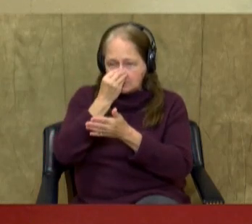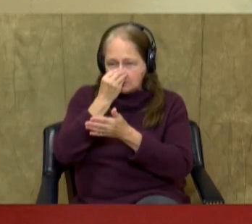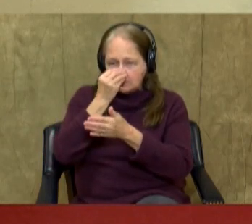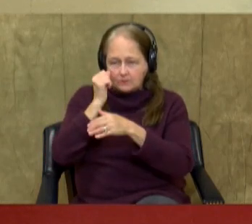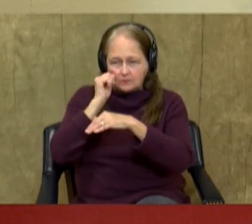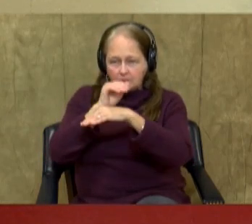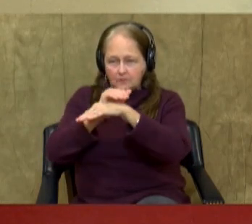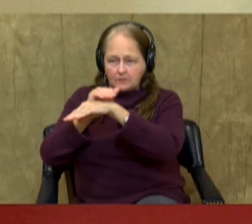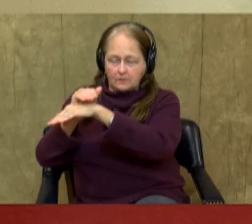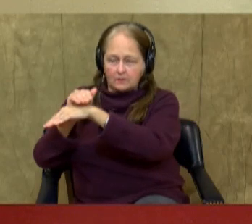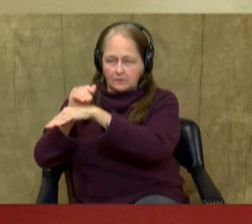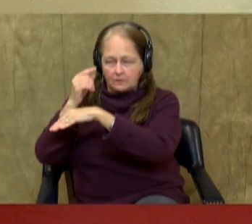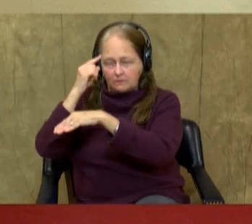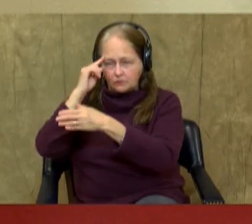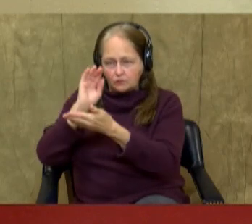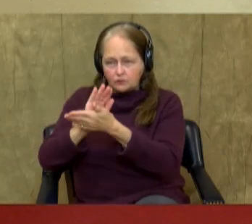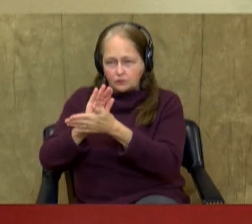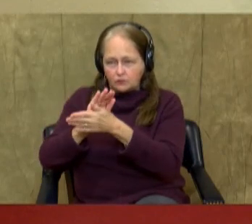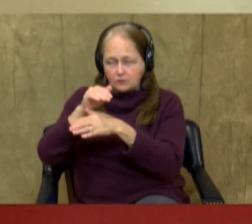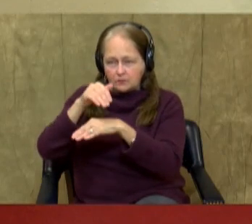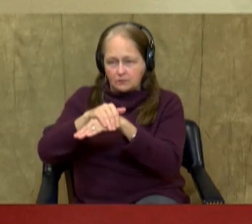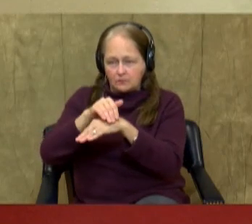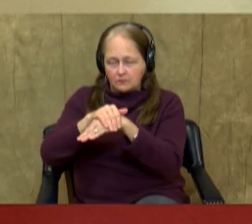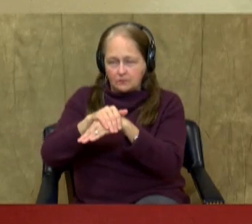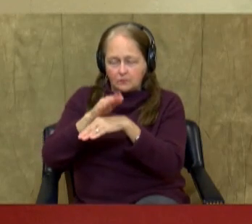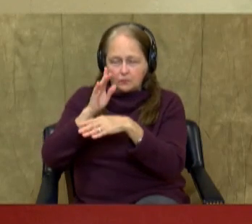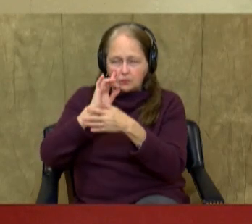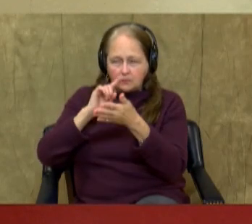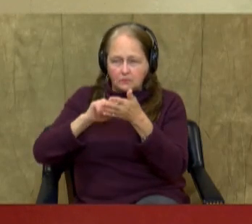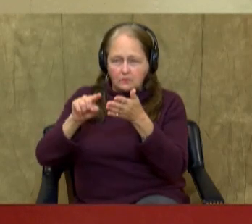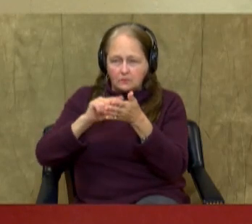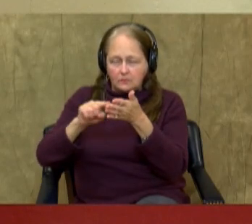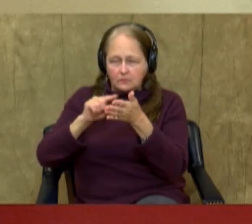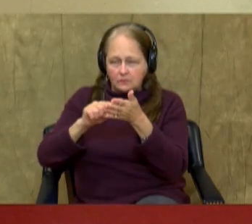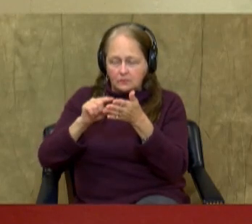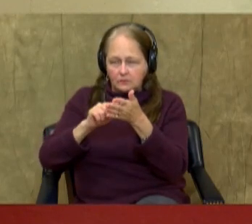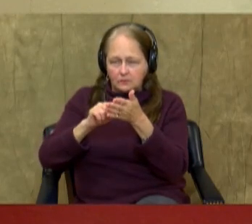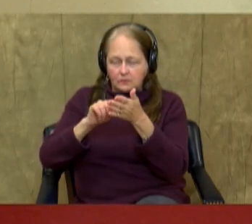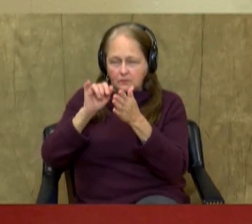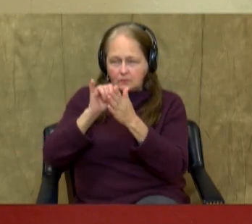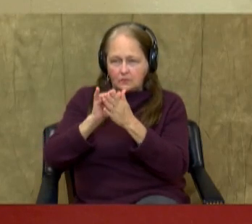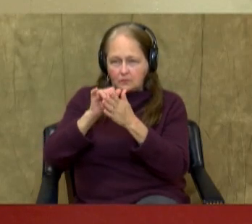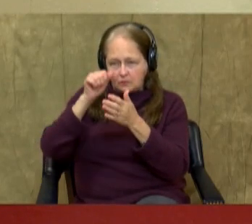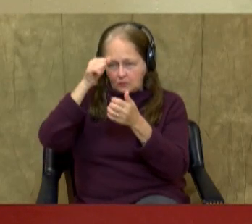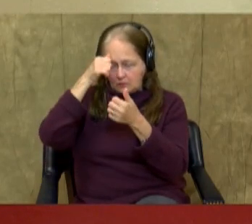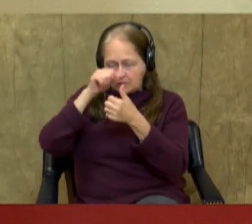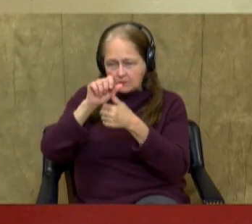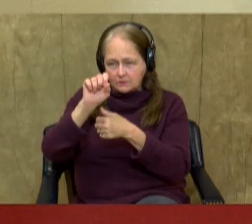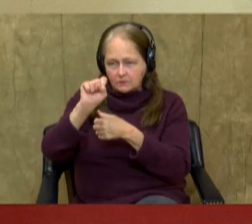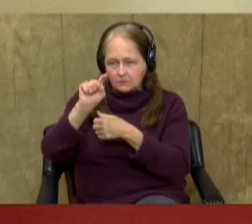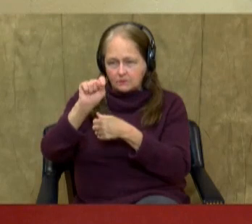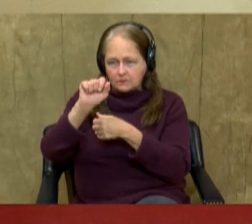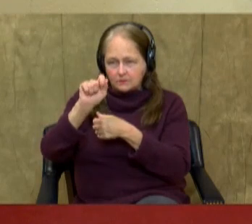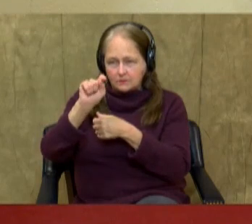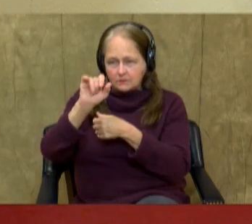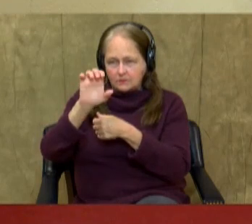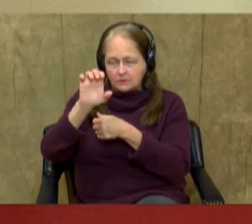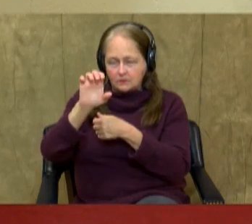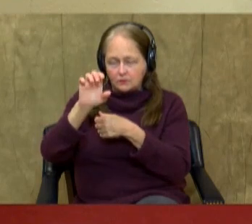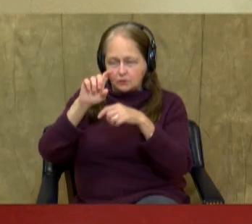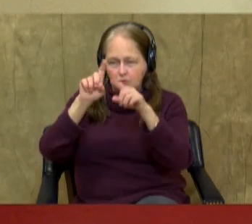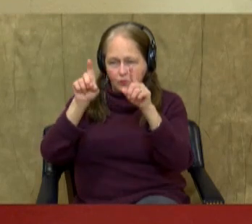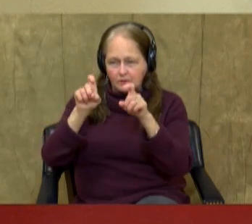school night. He decided to investigate the statistical question, which remember we talked about last week,